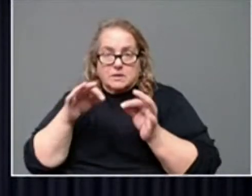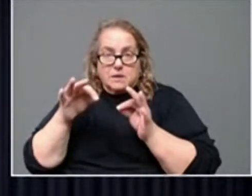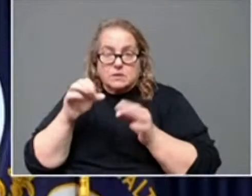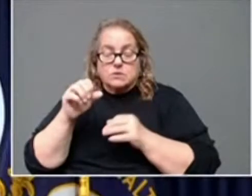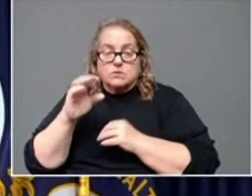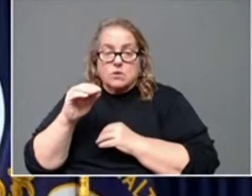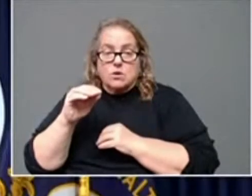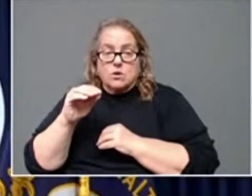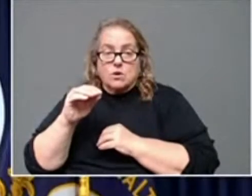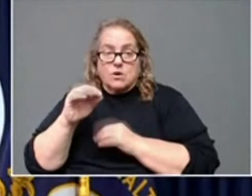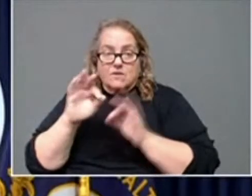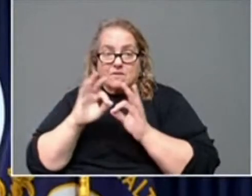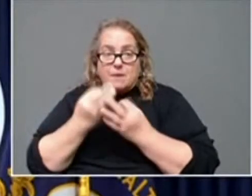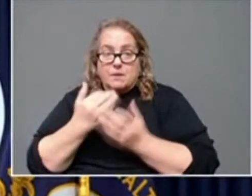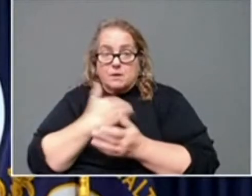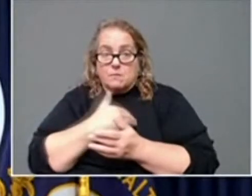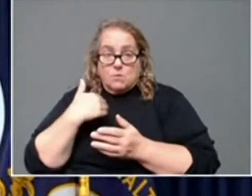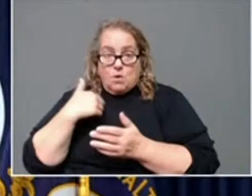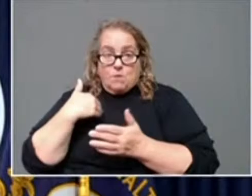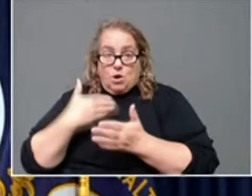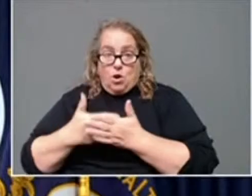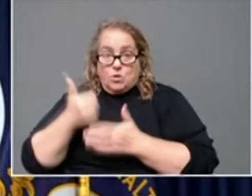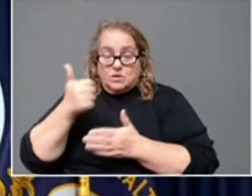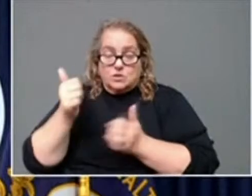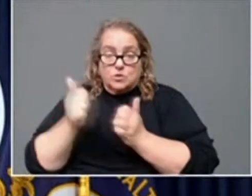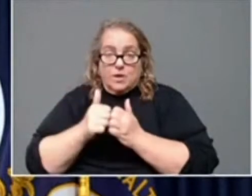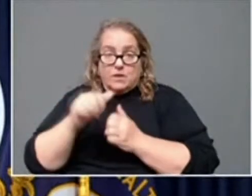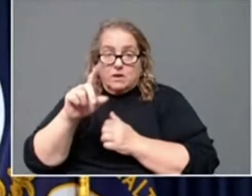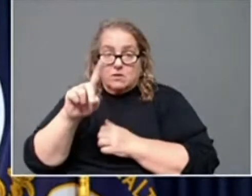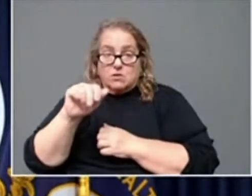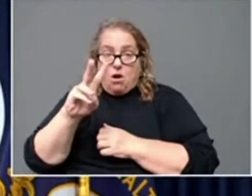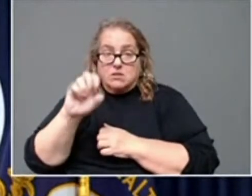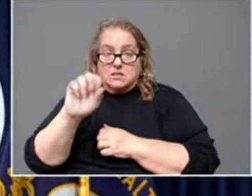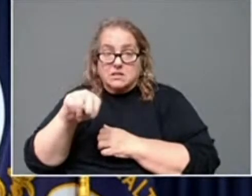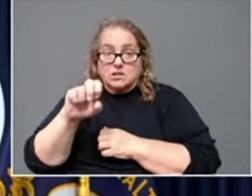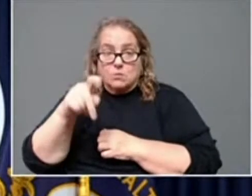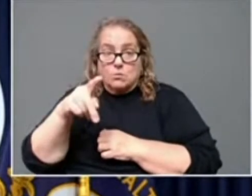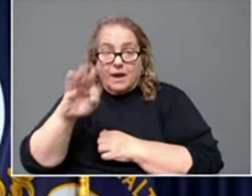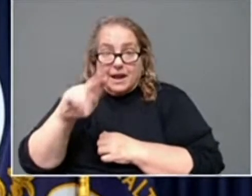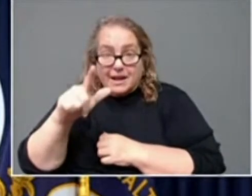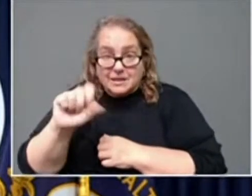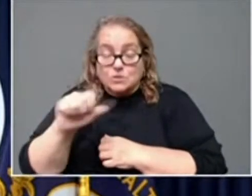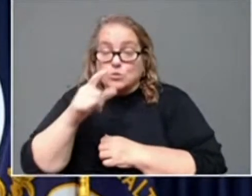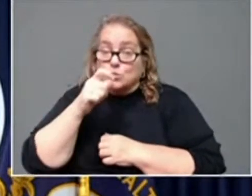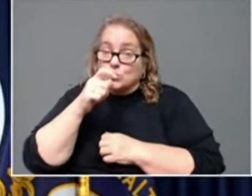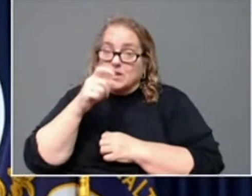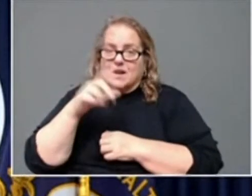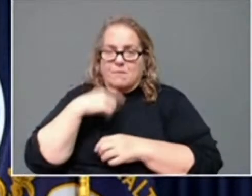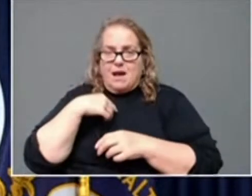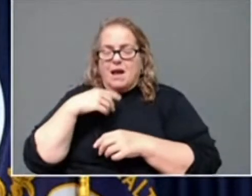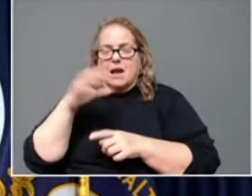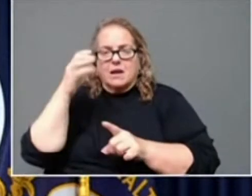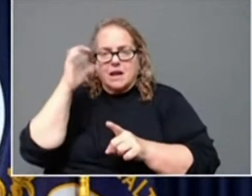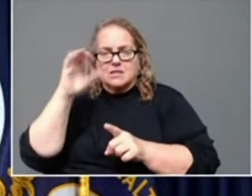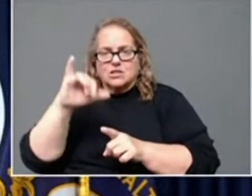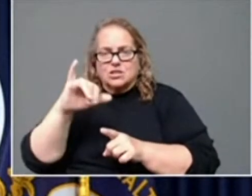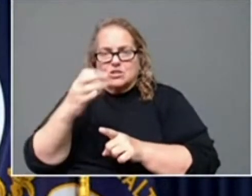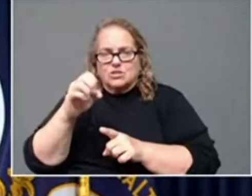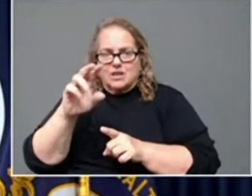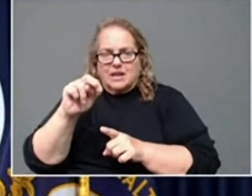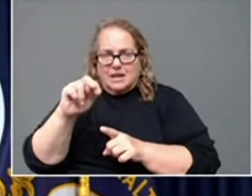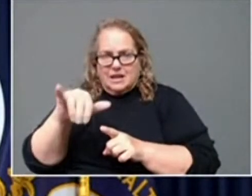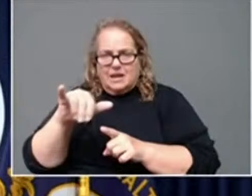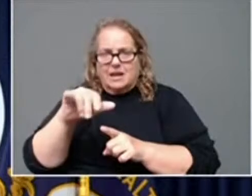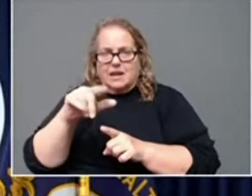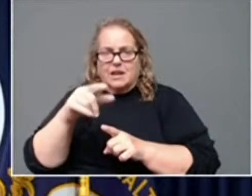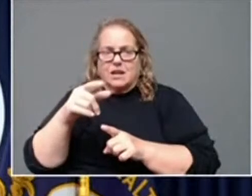the family member I'm closest with in Dawson Springs is my cousin Jenny. Took me. There's a good ending to this story. It